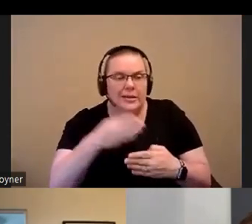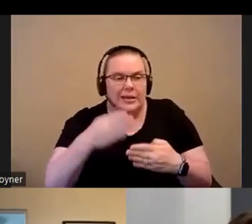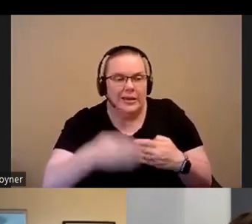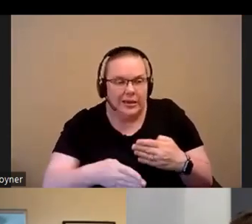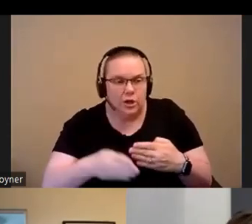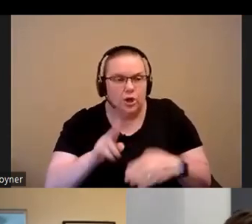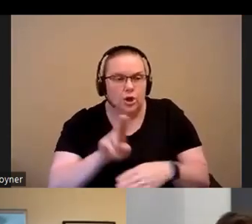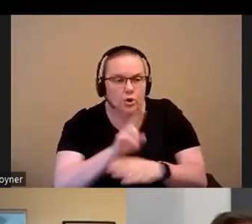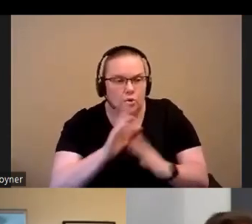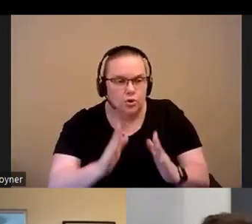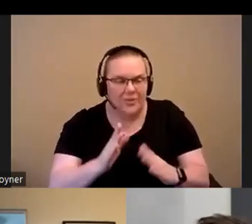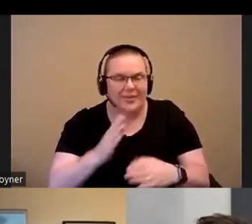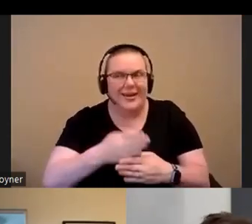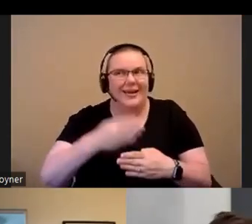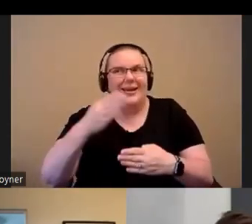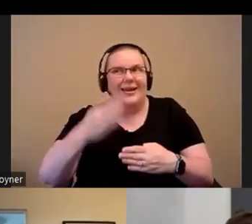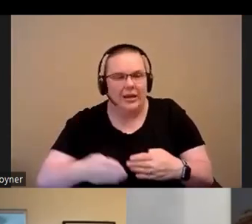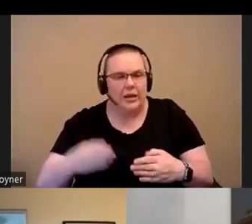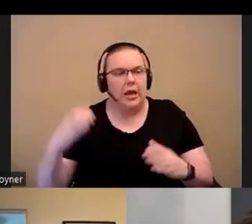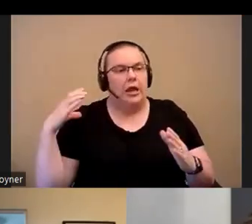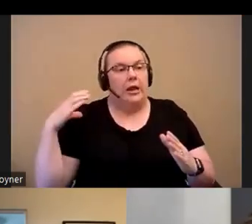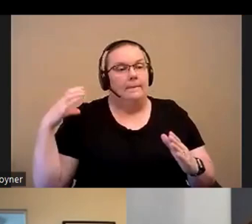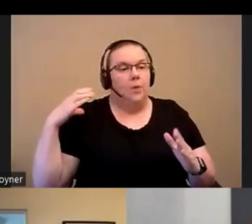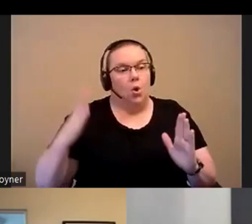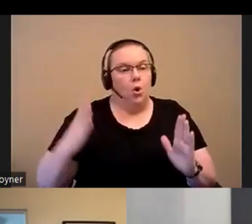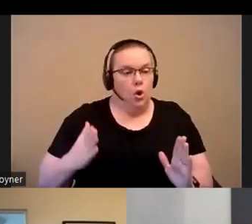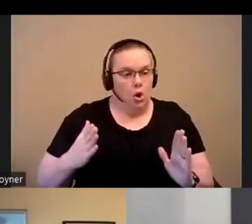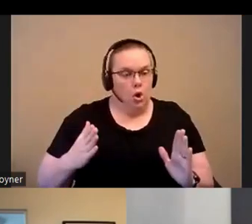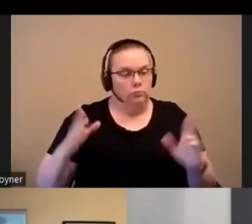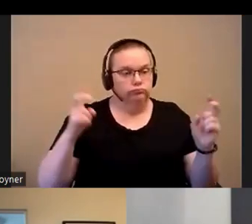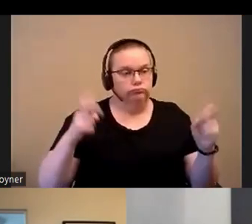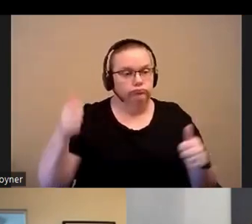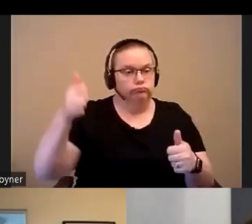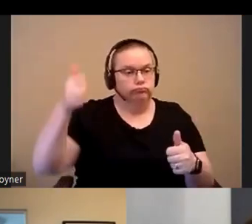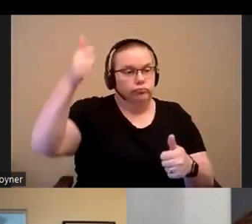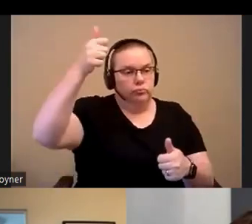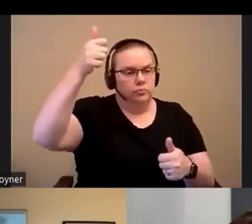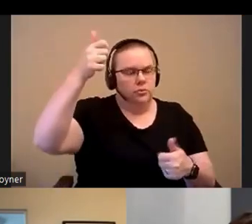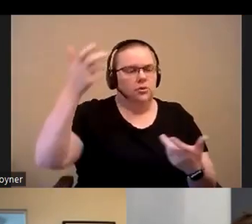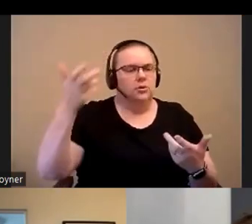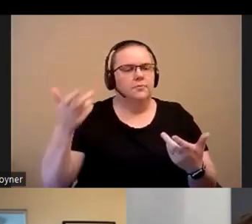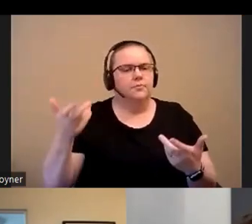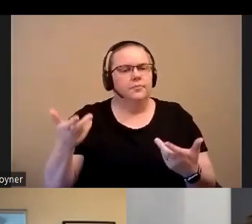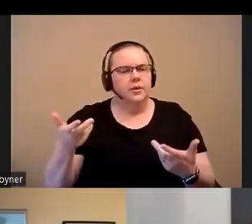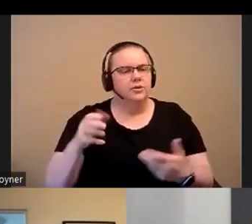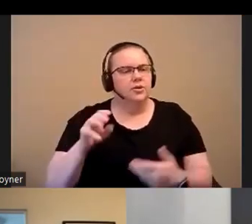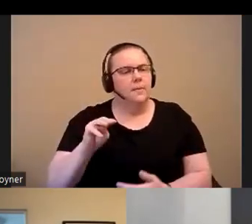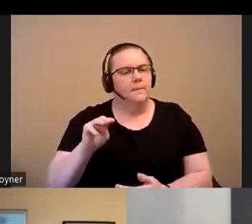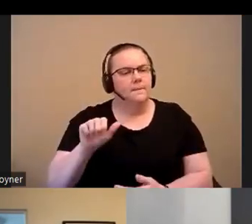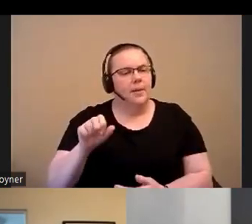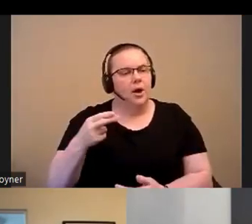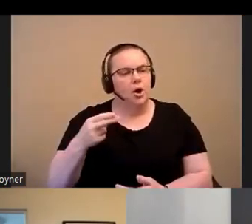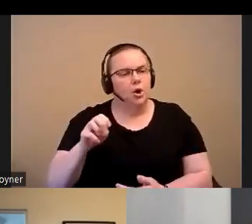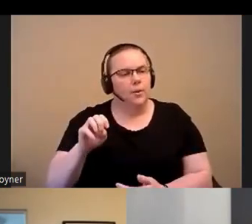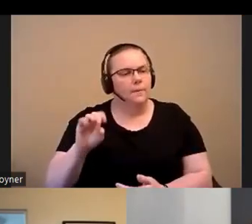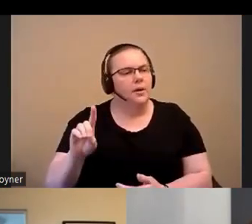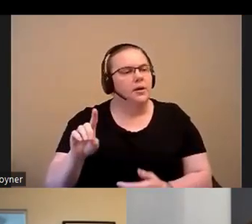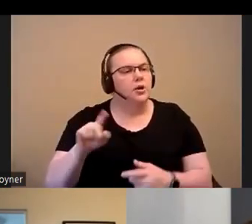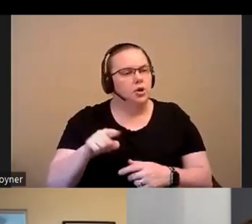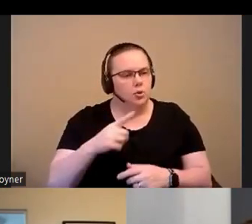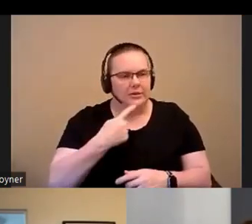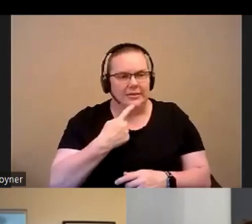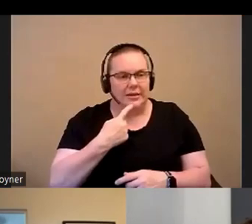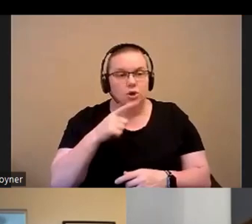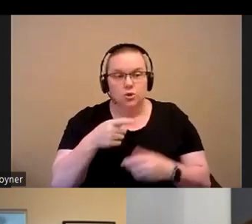The end employer, the actual employer, as it were. So Mahmoud, when you were saying that, you know, you're